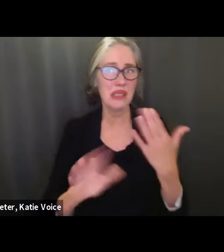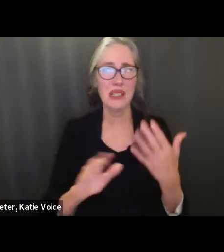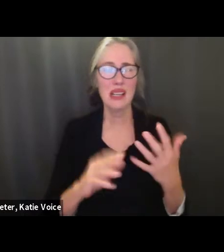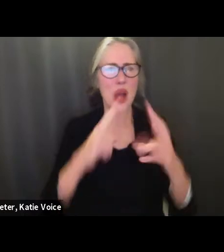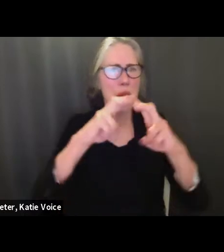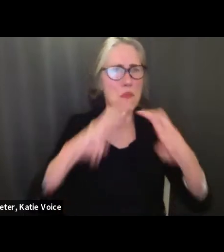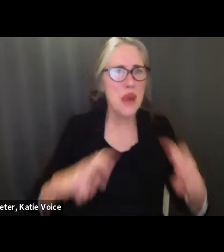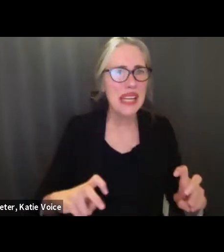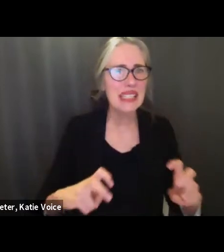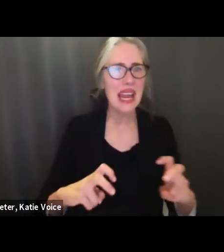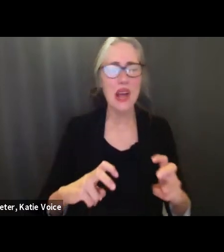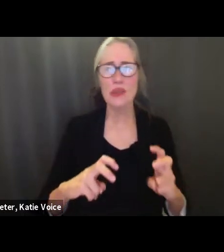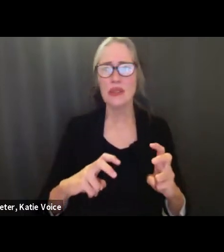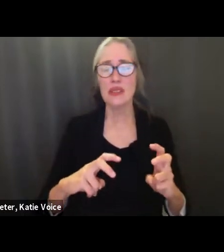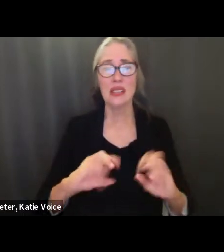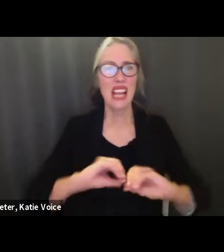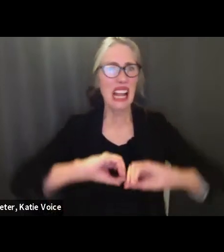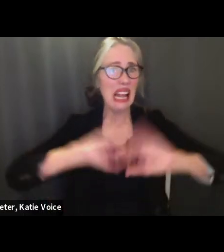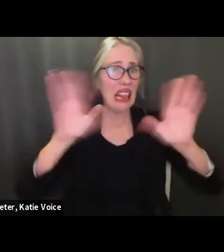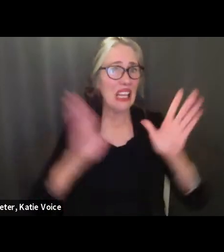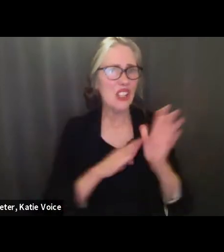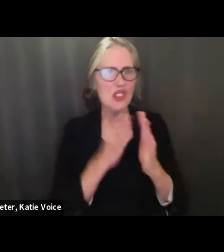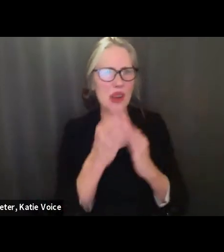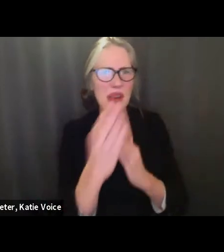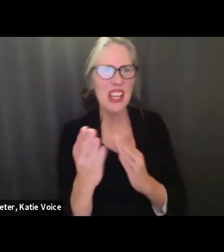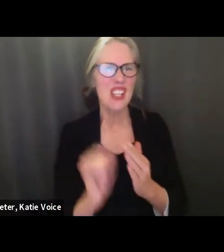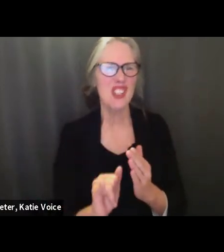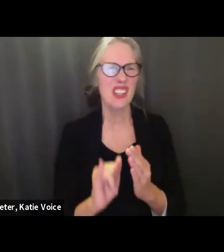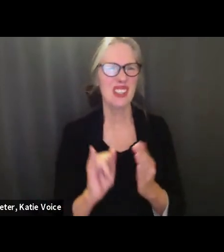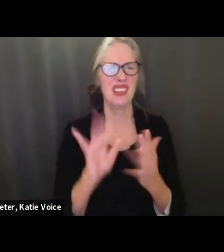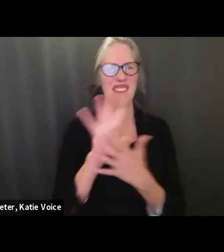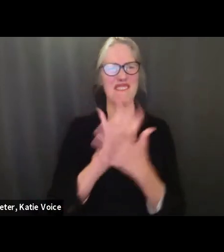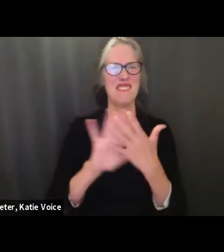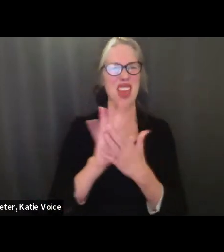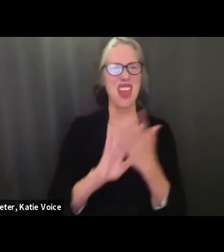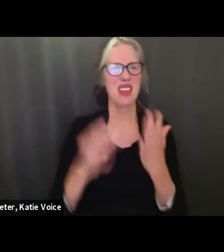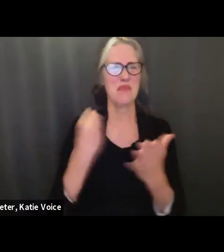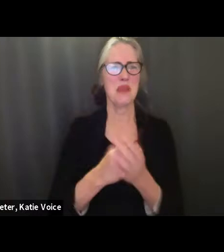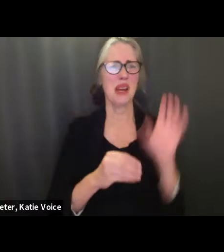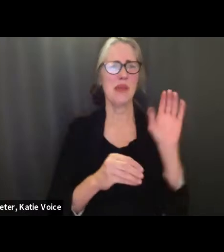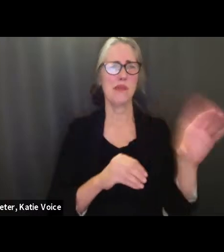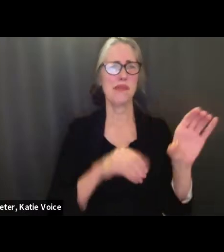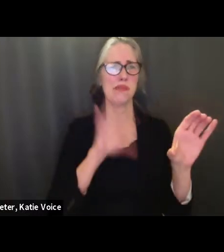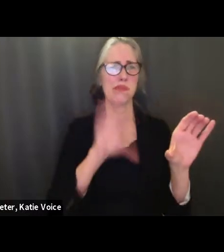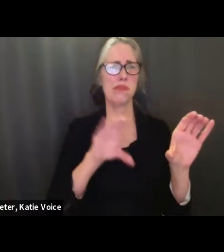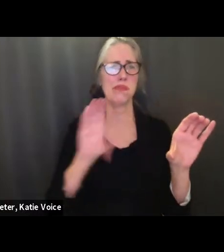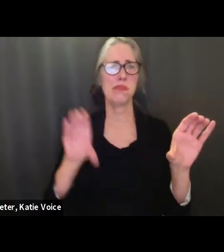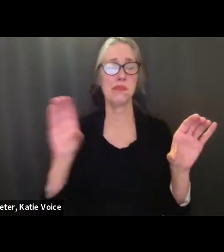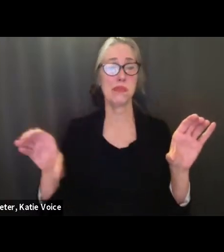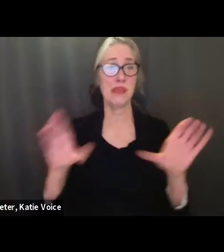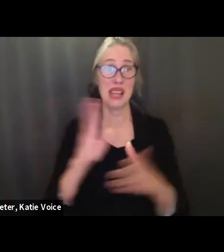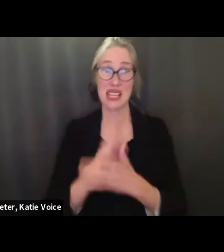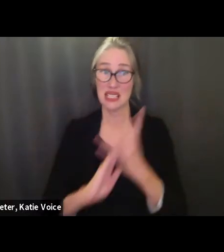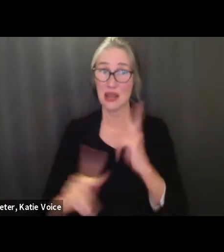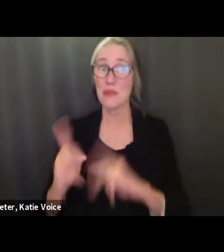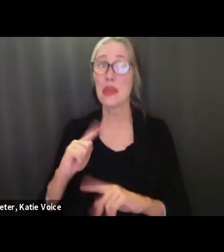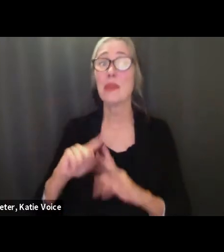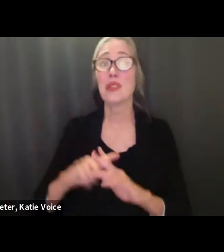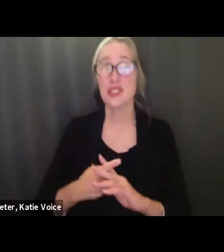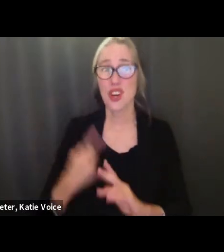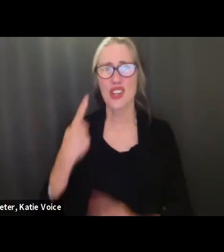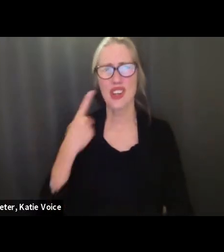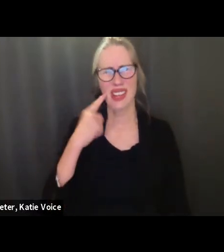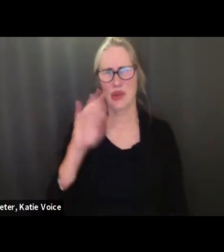no transparency, just vague lump sums. I can understand why some people are beginning to talk about a FCMAT